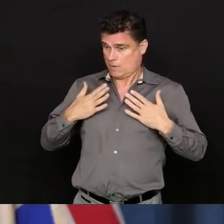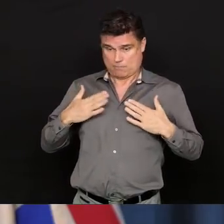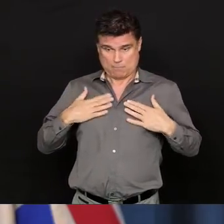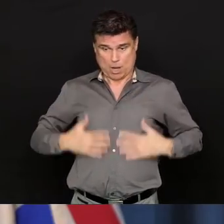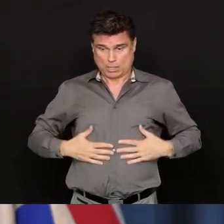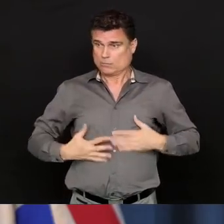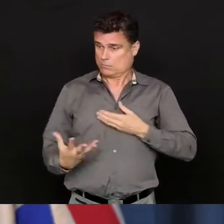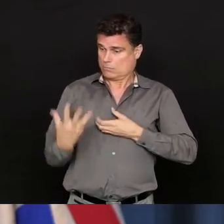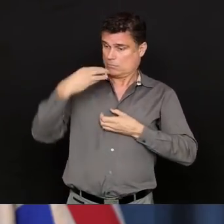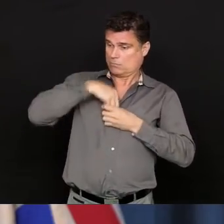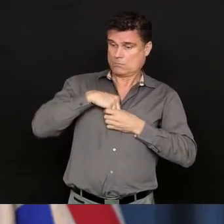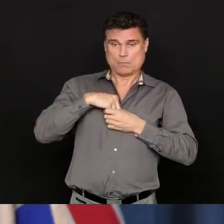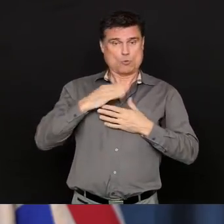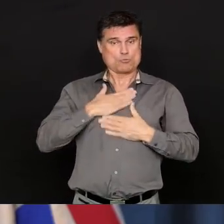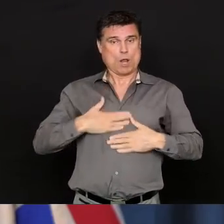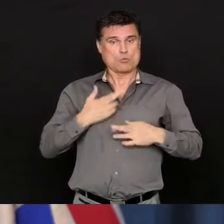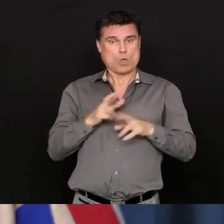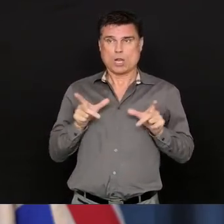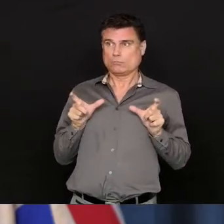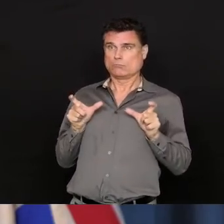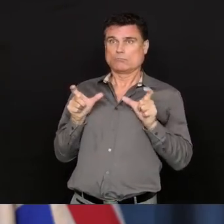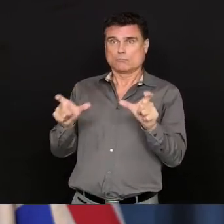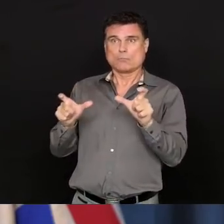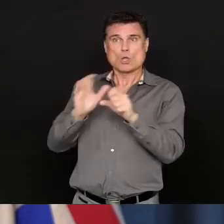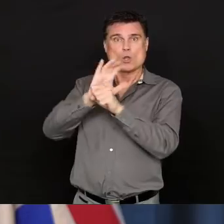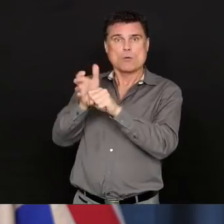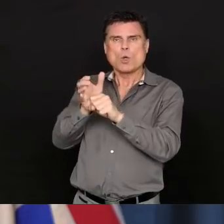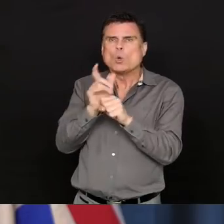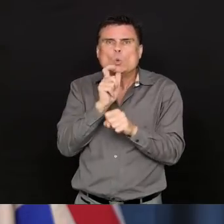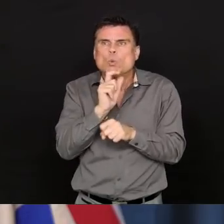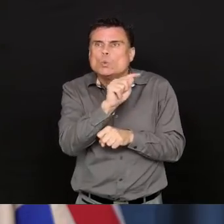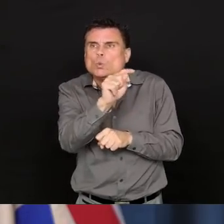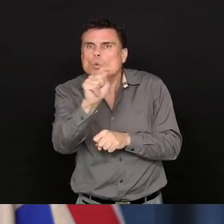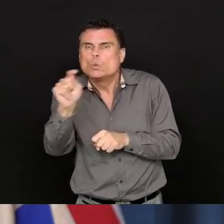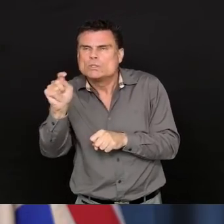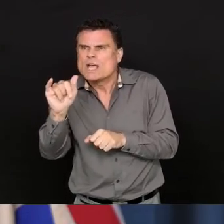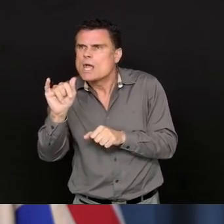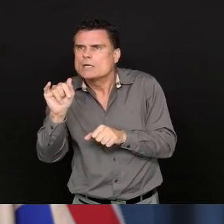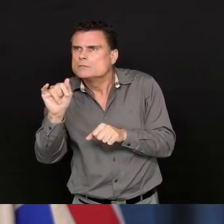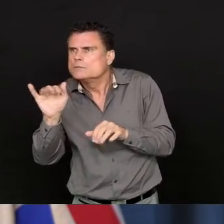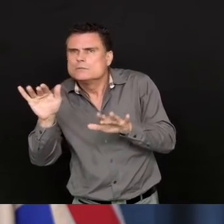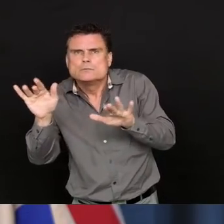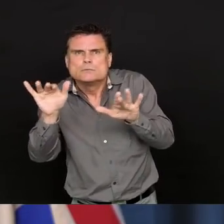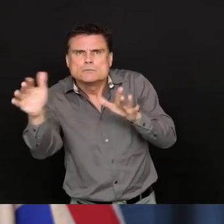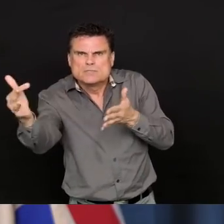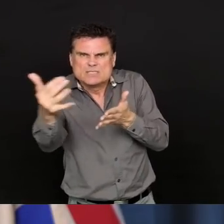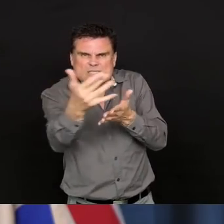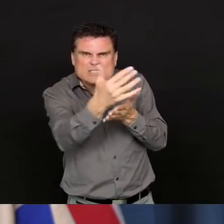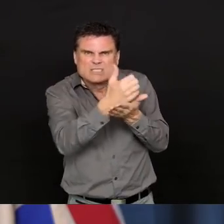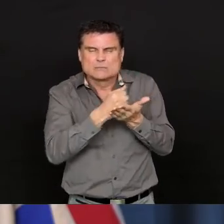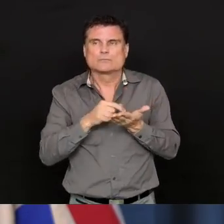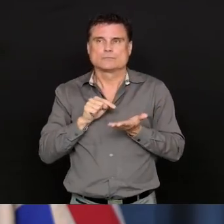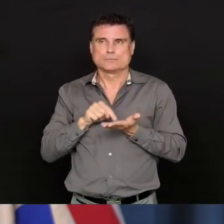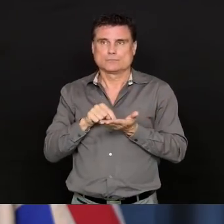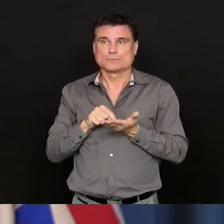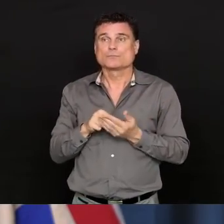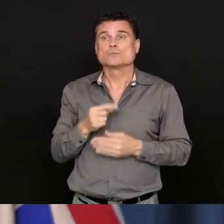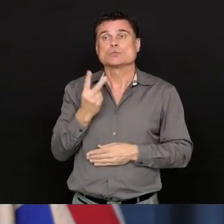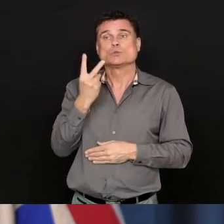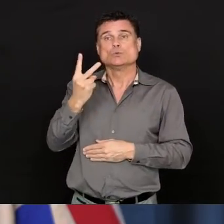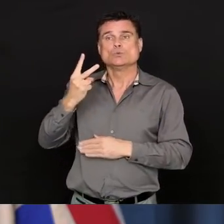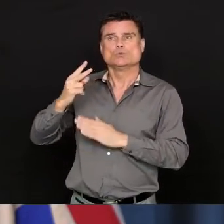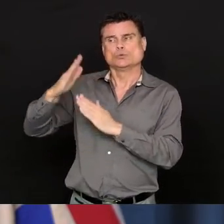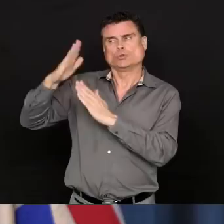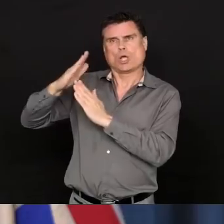way. And some of the researchers at BC CDC, particularly Dr. Danuta Skowronski and Dr. Mel Krajdin, have been working on this for some